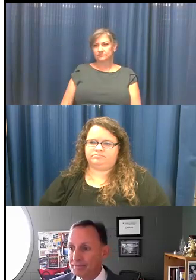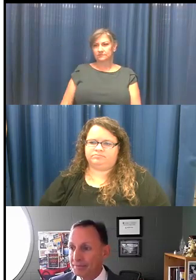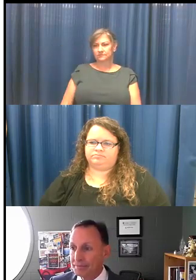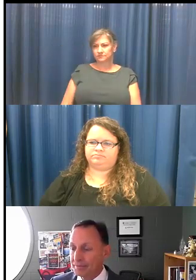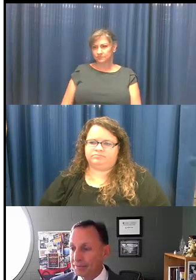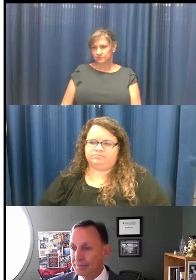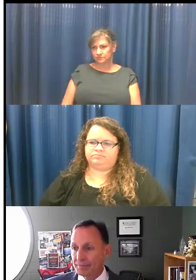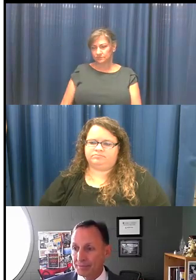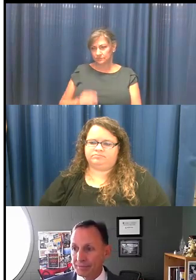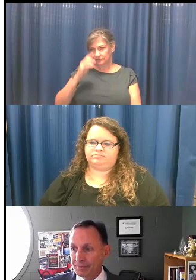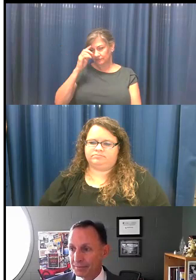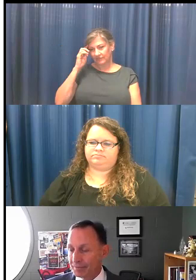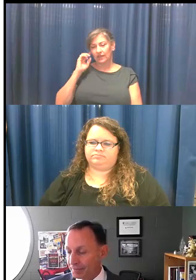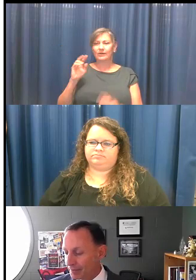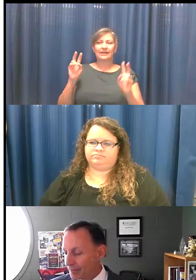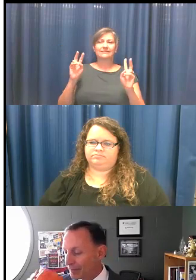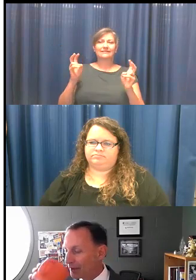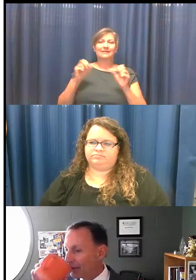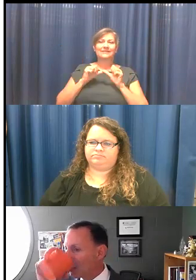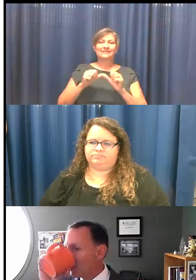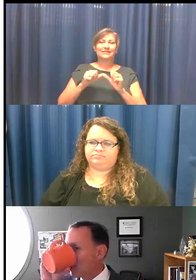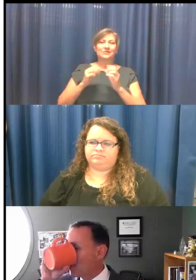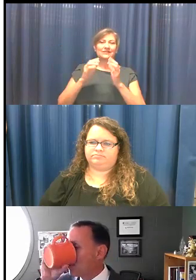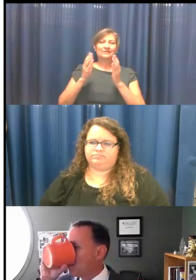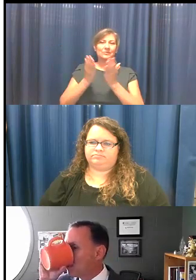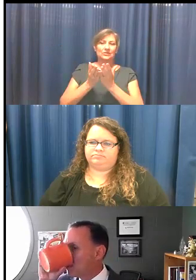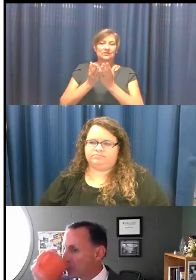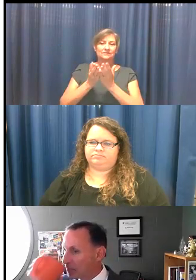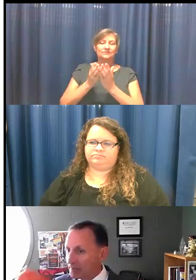Let's stick with the theme of textbooks. There's a question